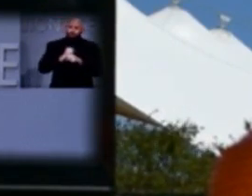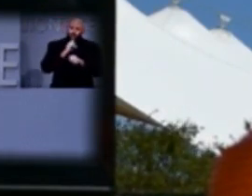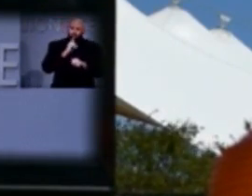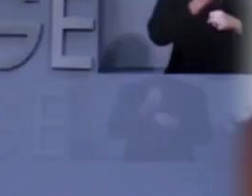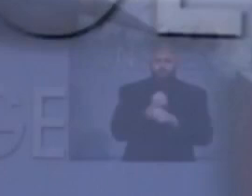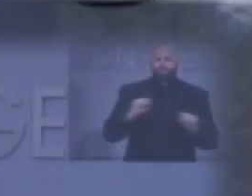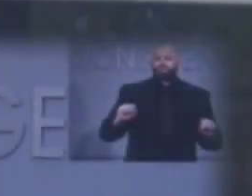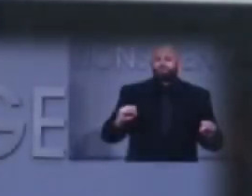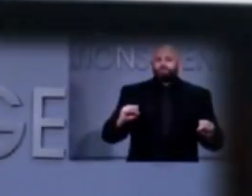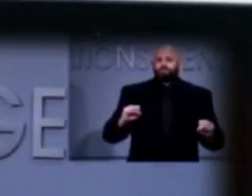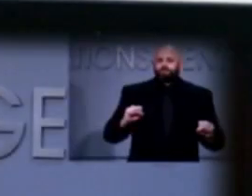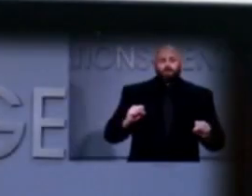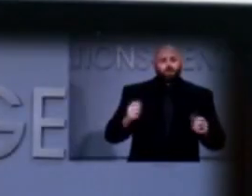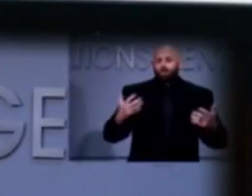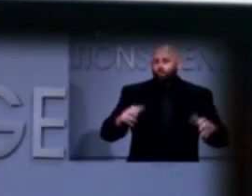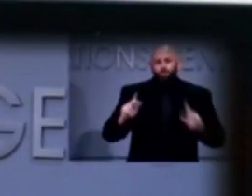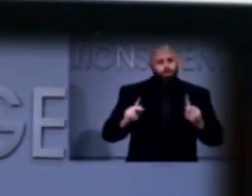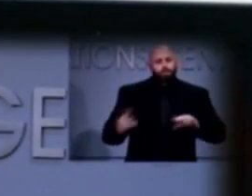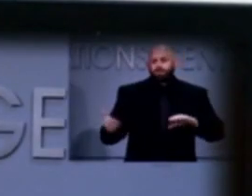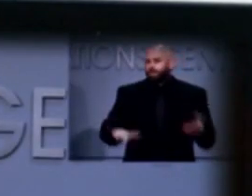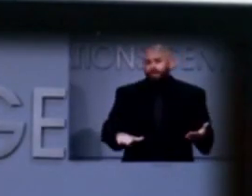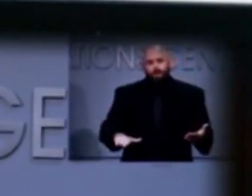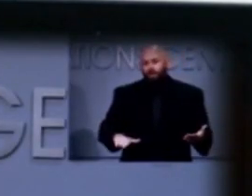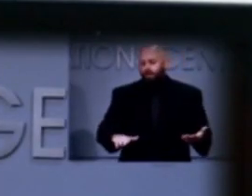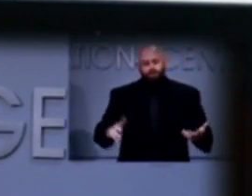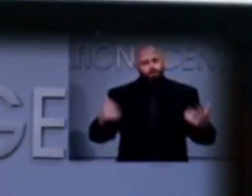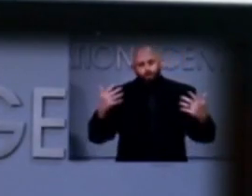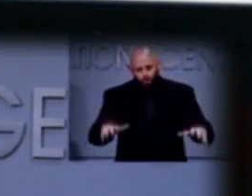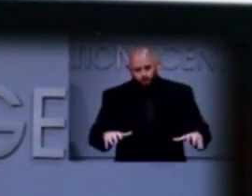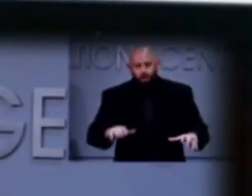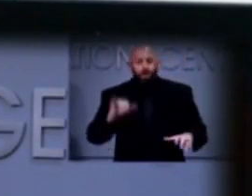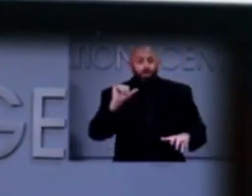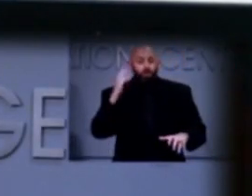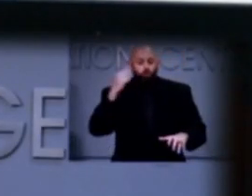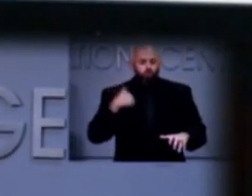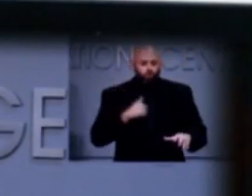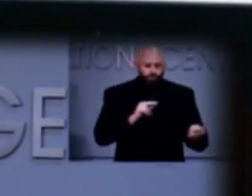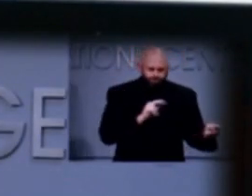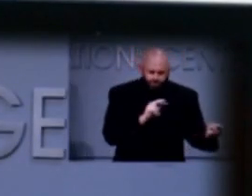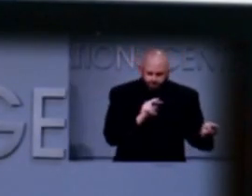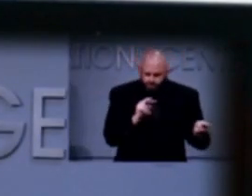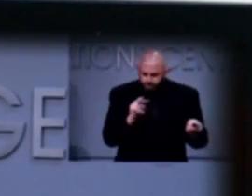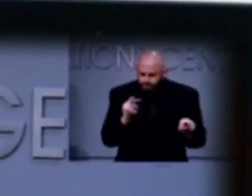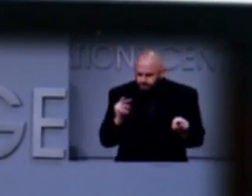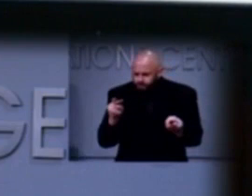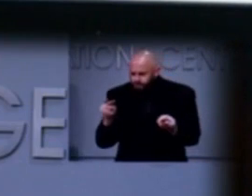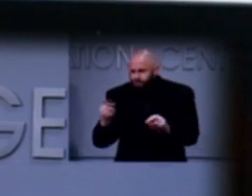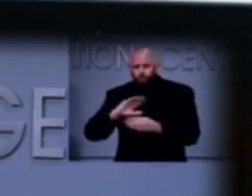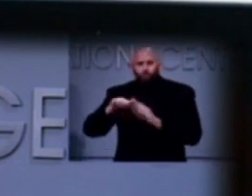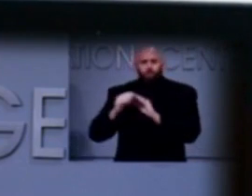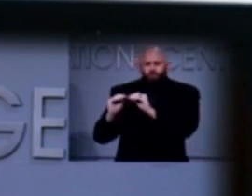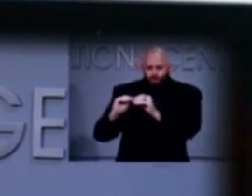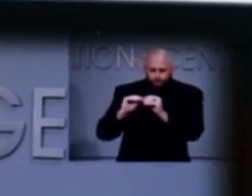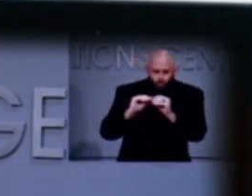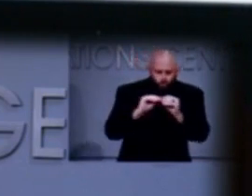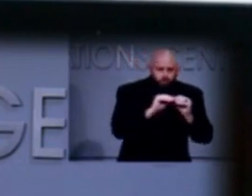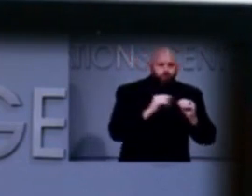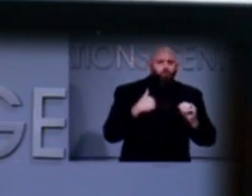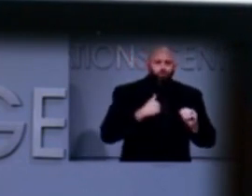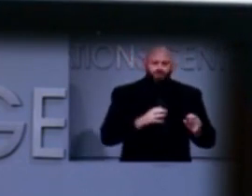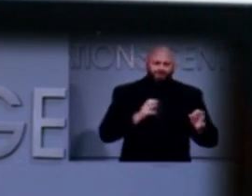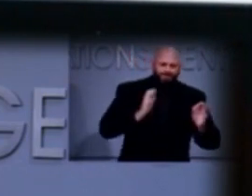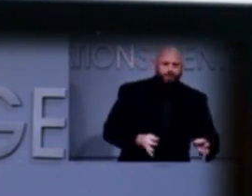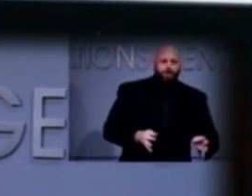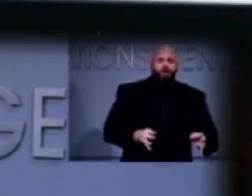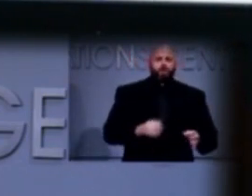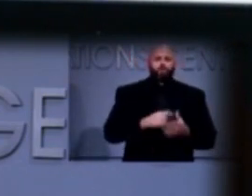a phase. We don't want to do that, and that's why we're deliberate about going to the next phase. And as we go into